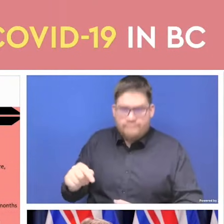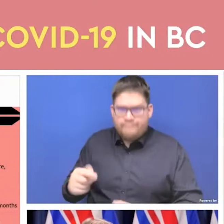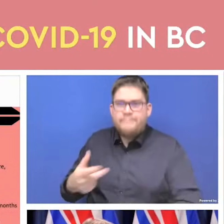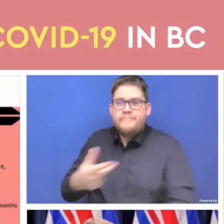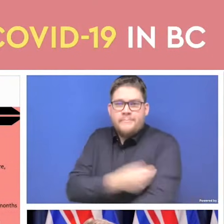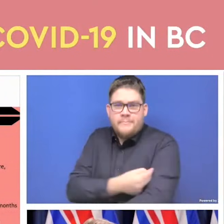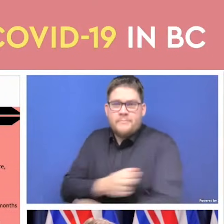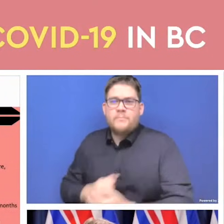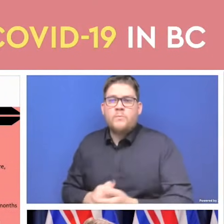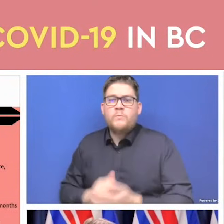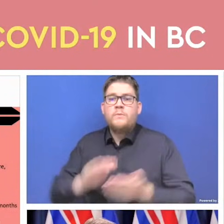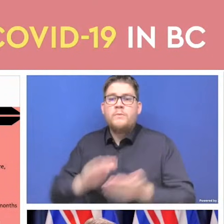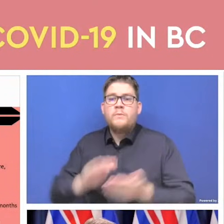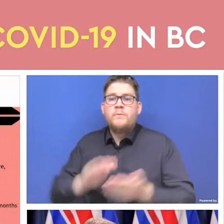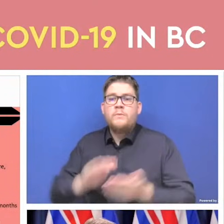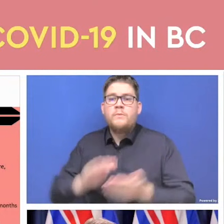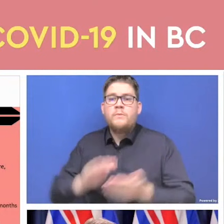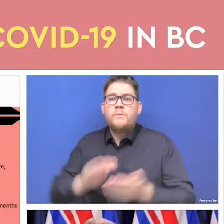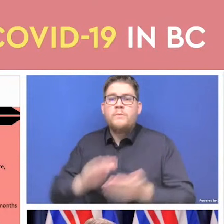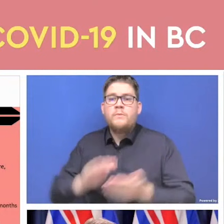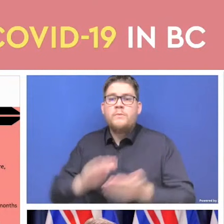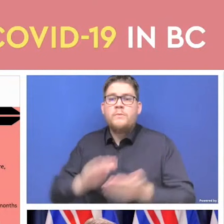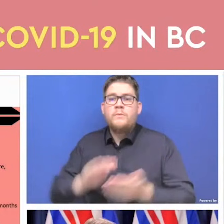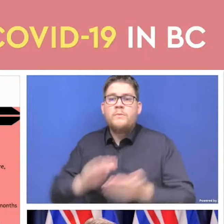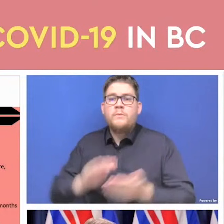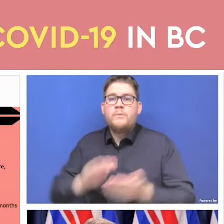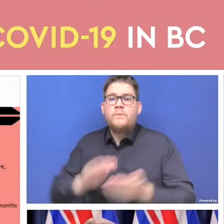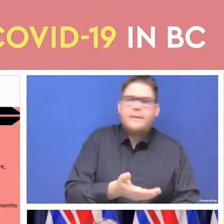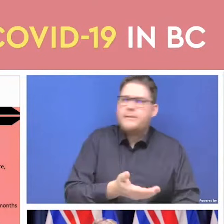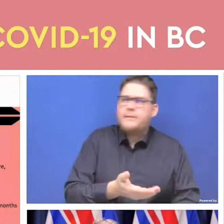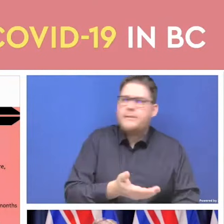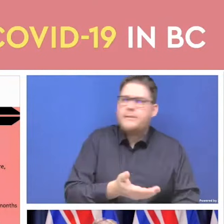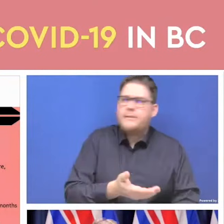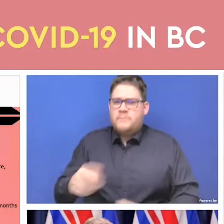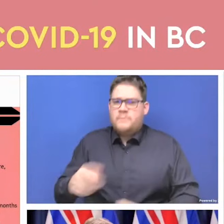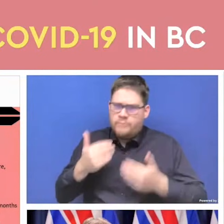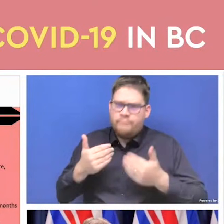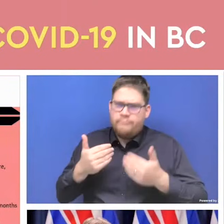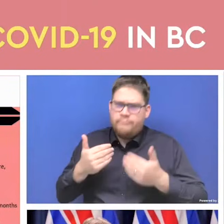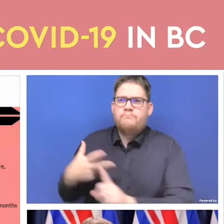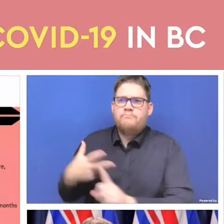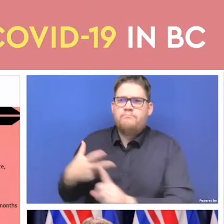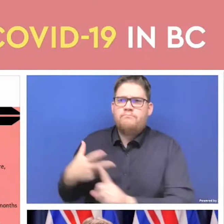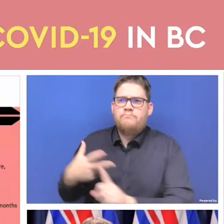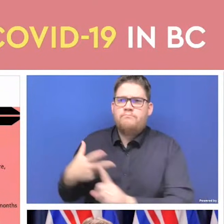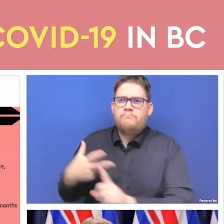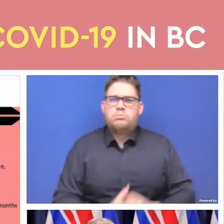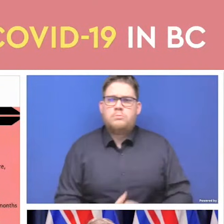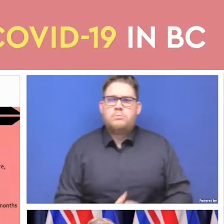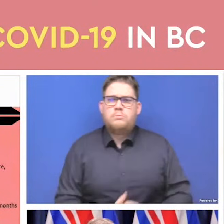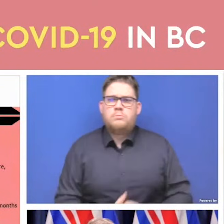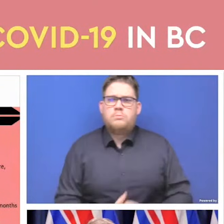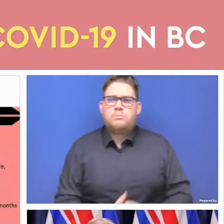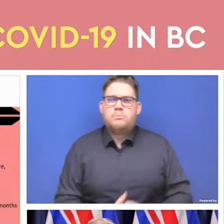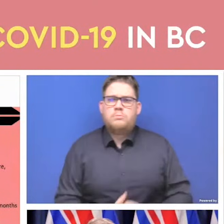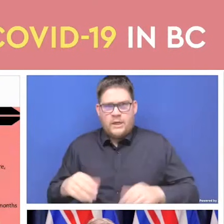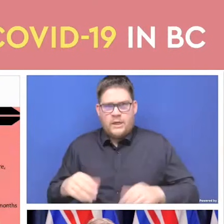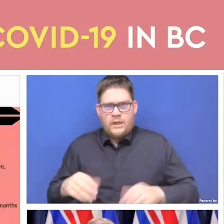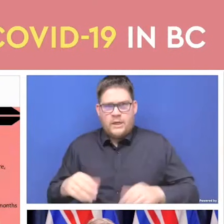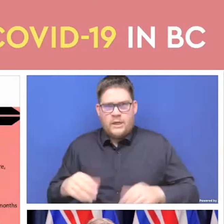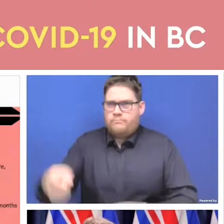invited through the online system, as well as visiting independent living facilities on